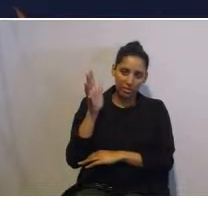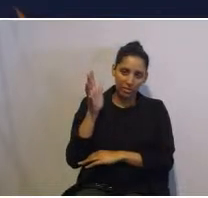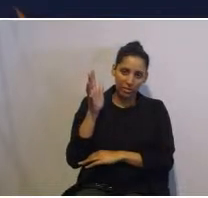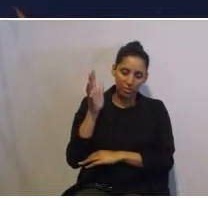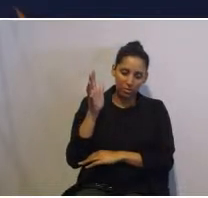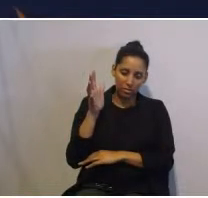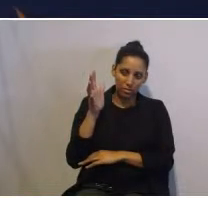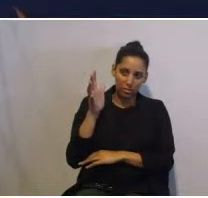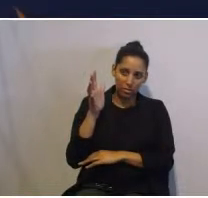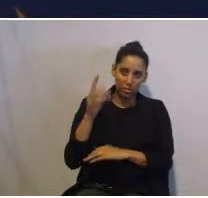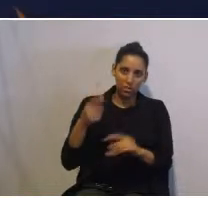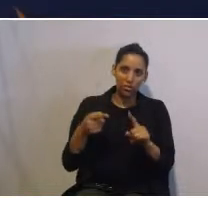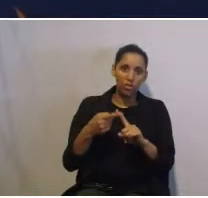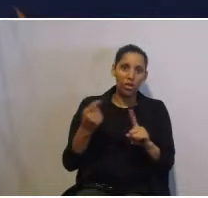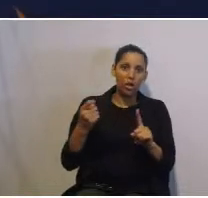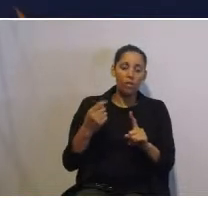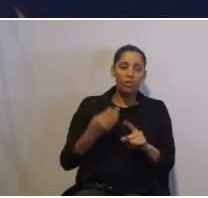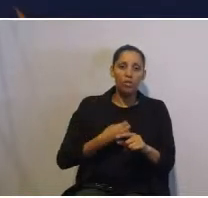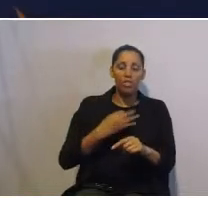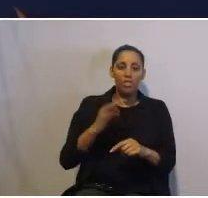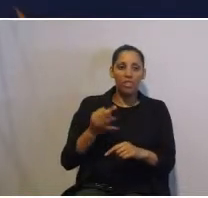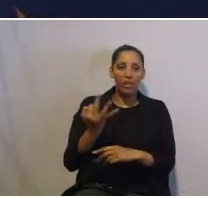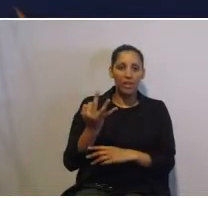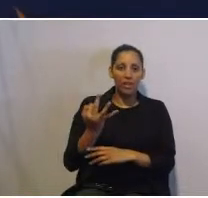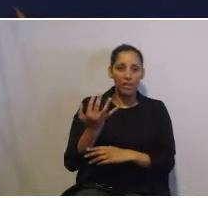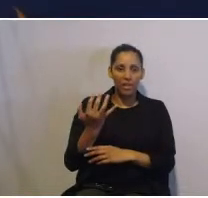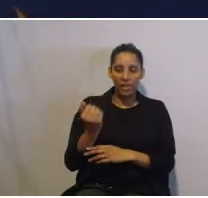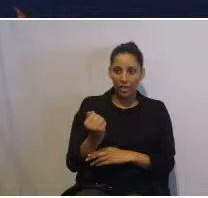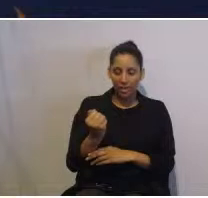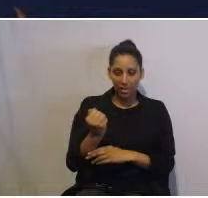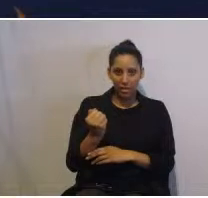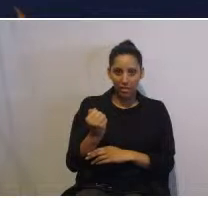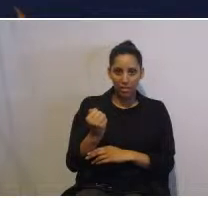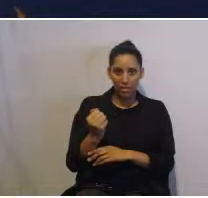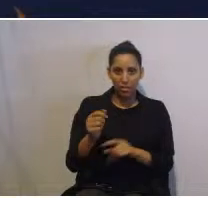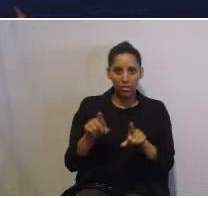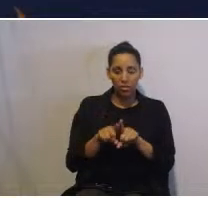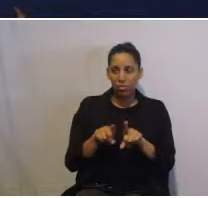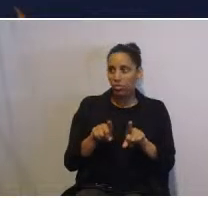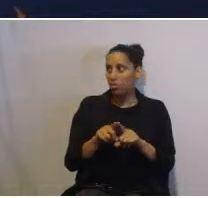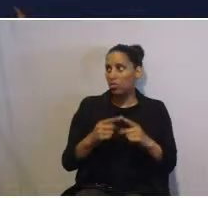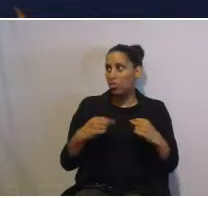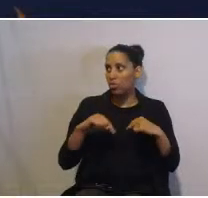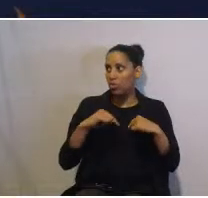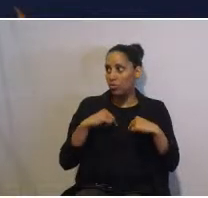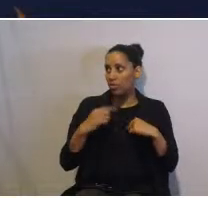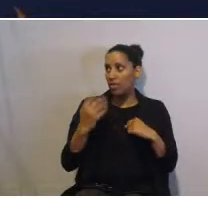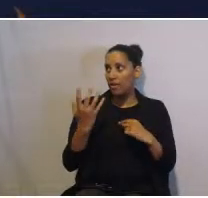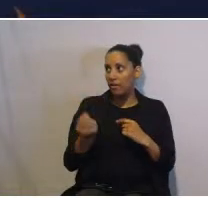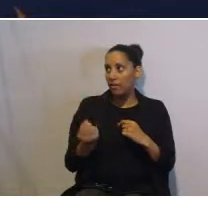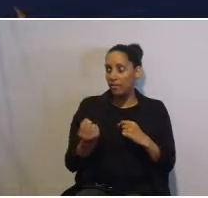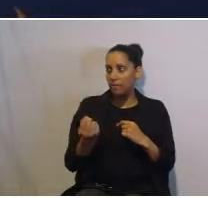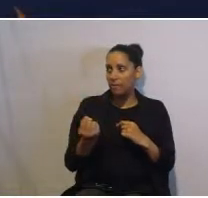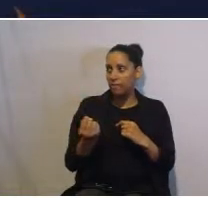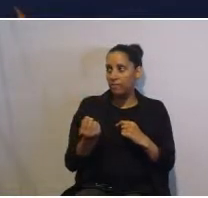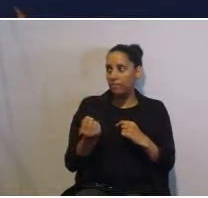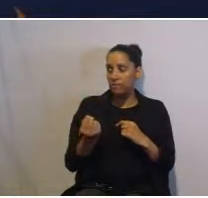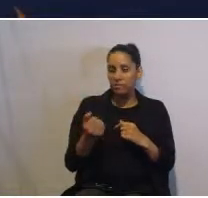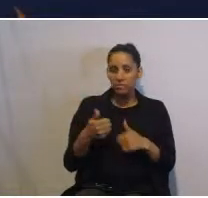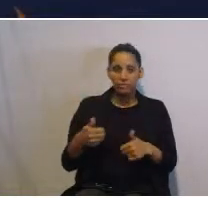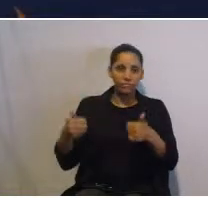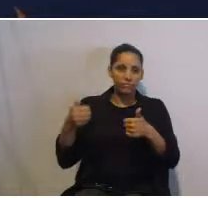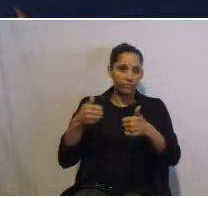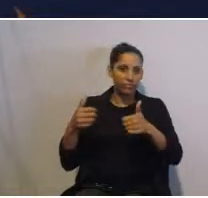I'm from U3A, University of the Third Age, and we have an organization of senior